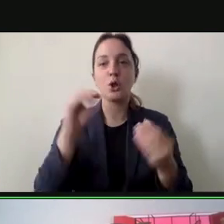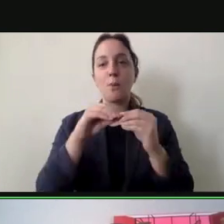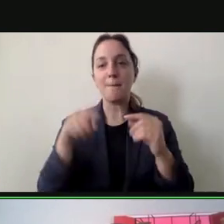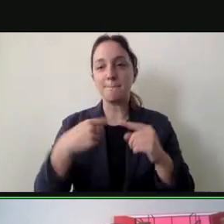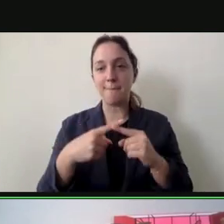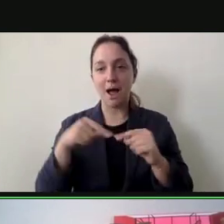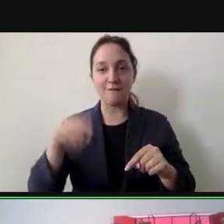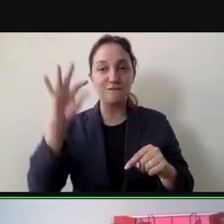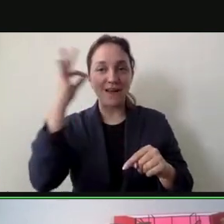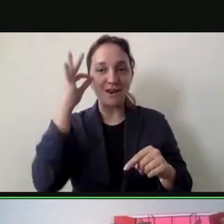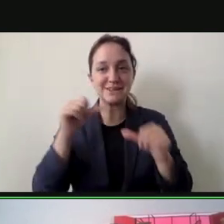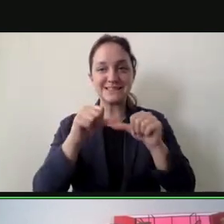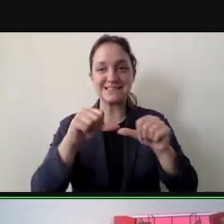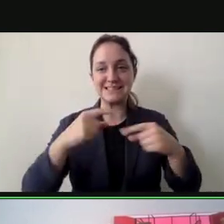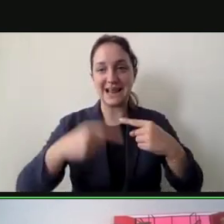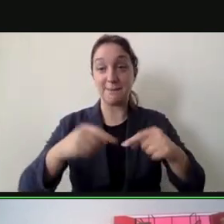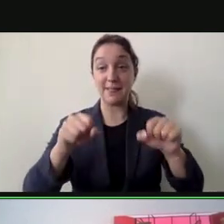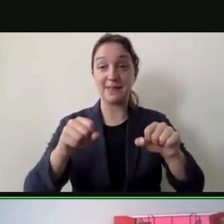which are ambitious and